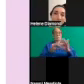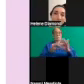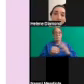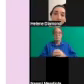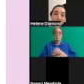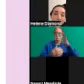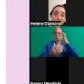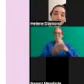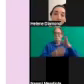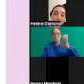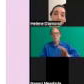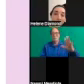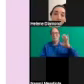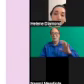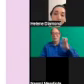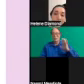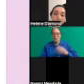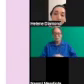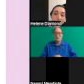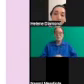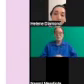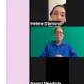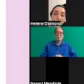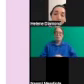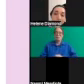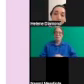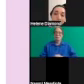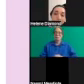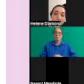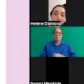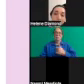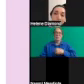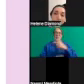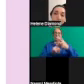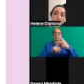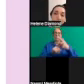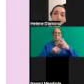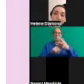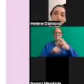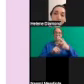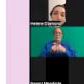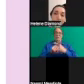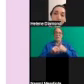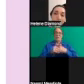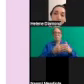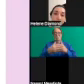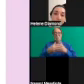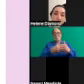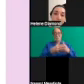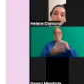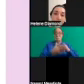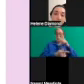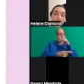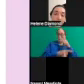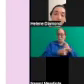picture from a long time ago. I was only 3 months here. I'm the baby there. That's my sister, and this is my